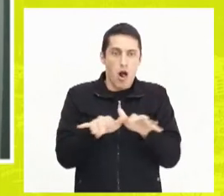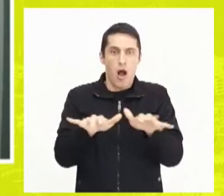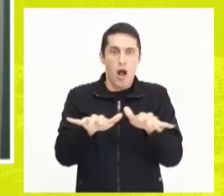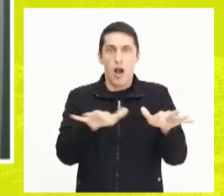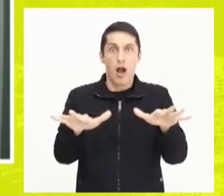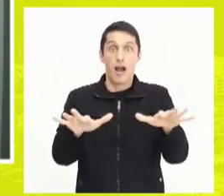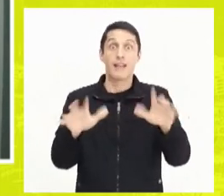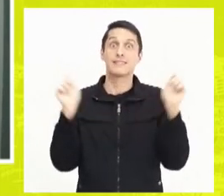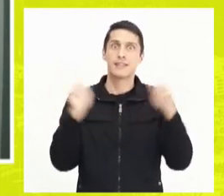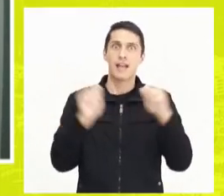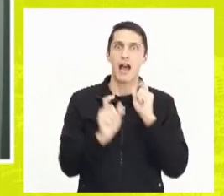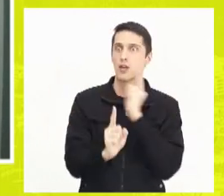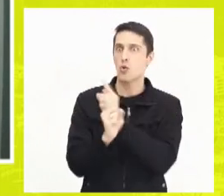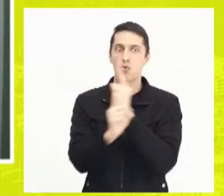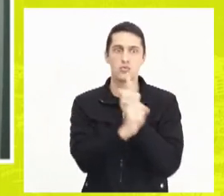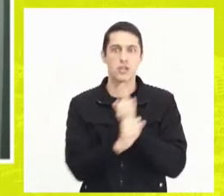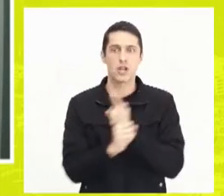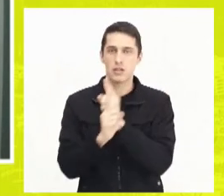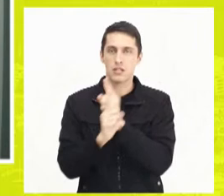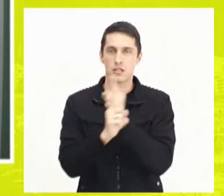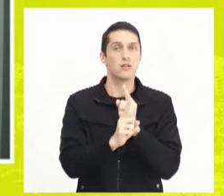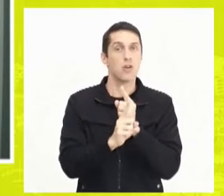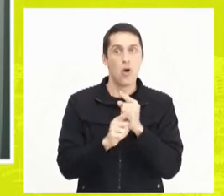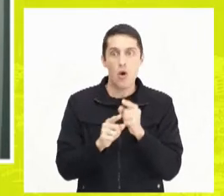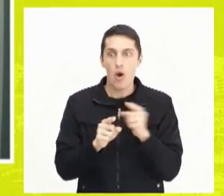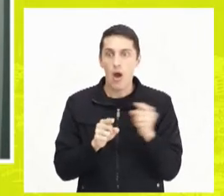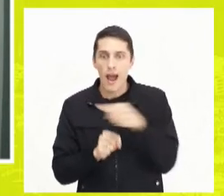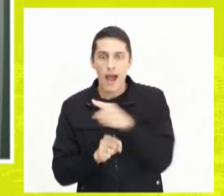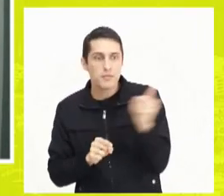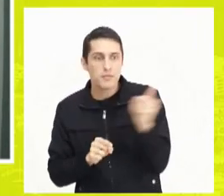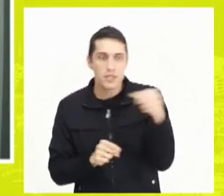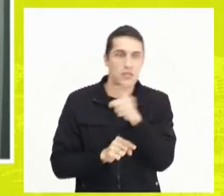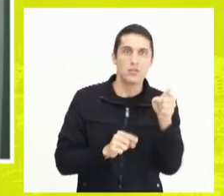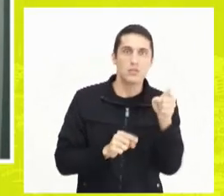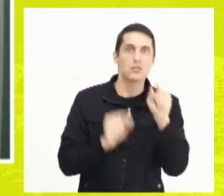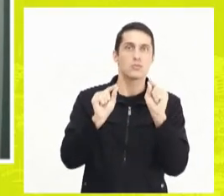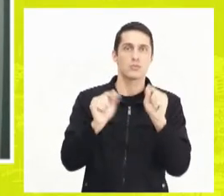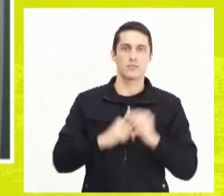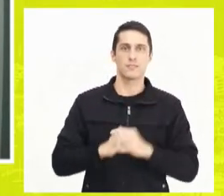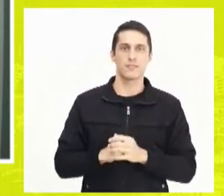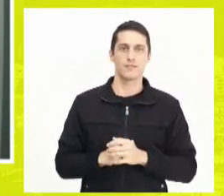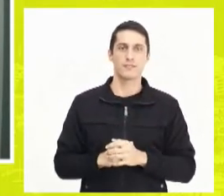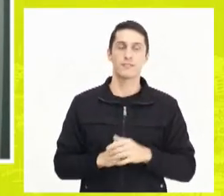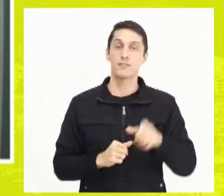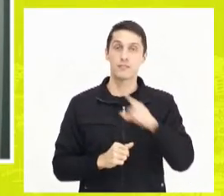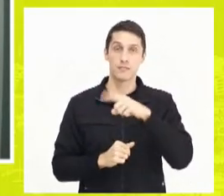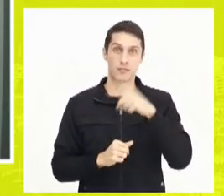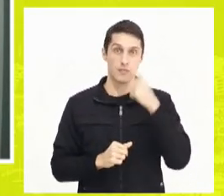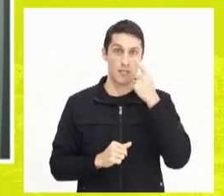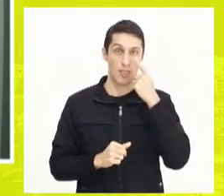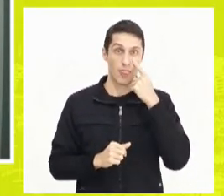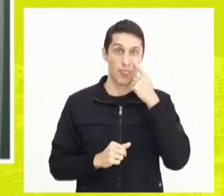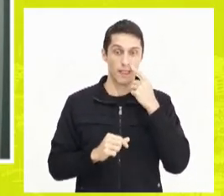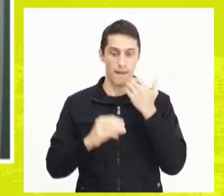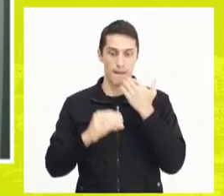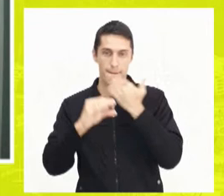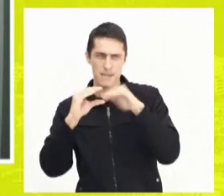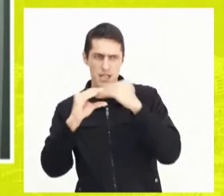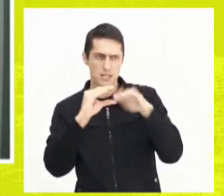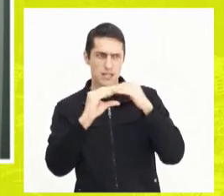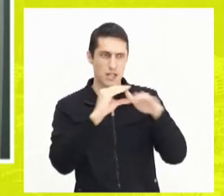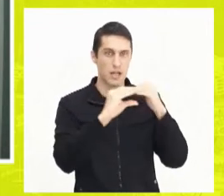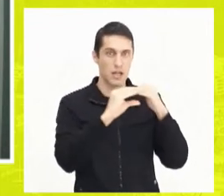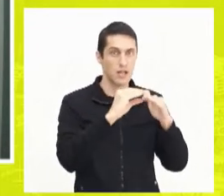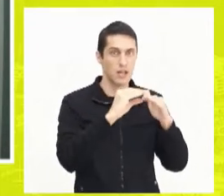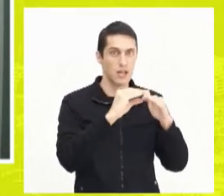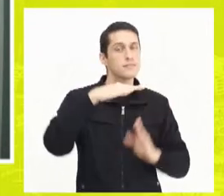being shared and what does that message do so we can limit how much